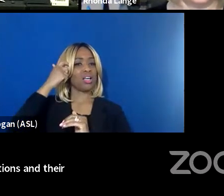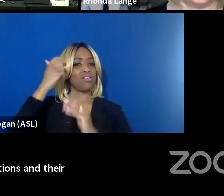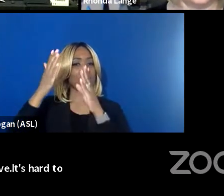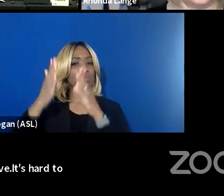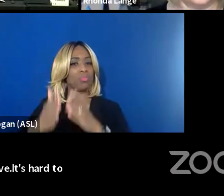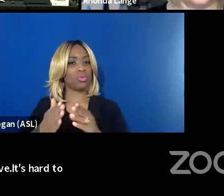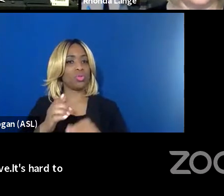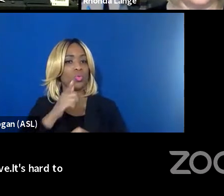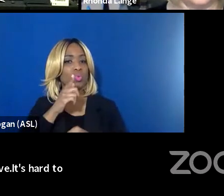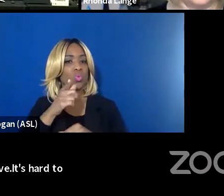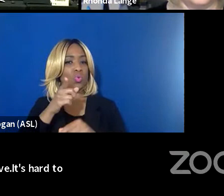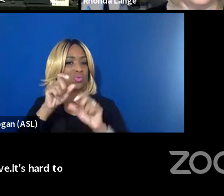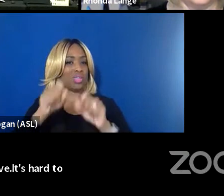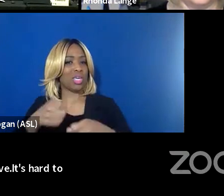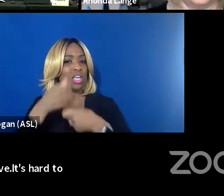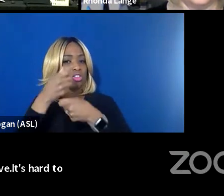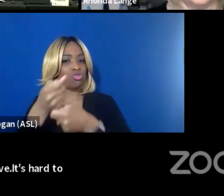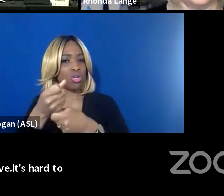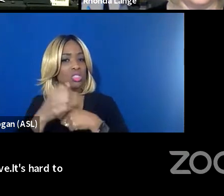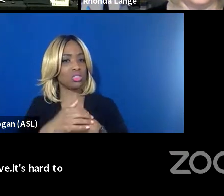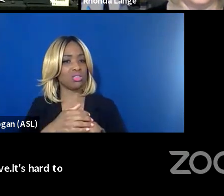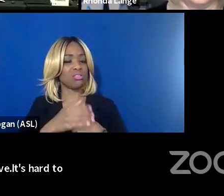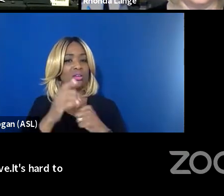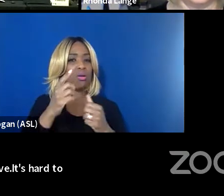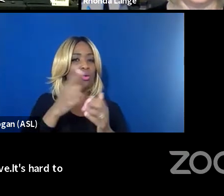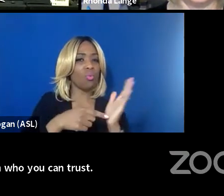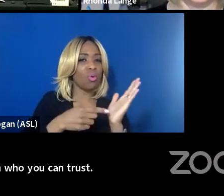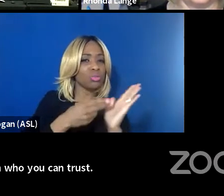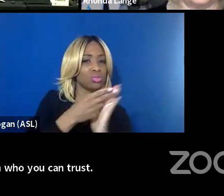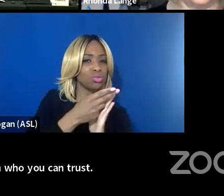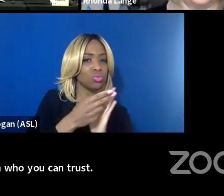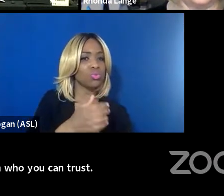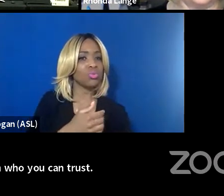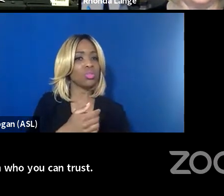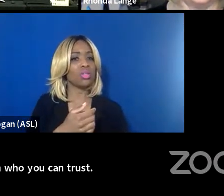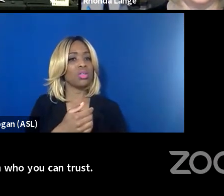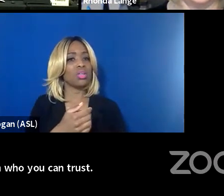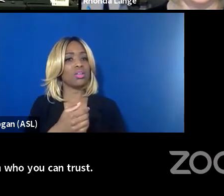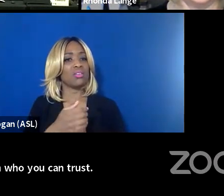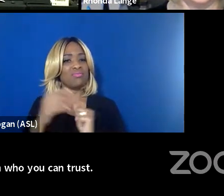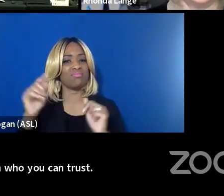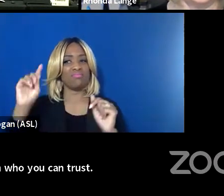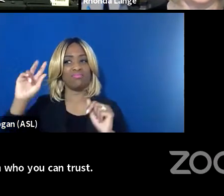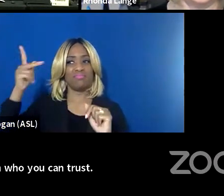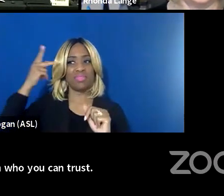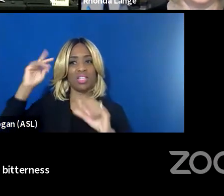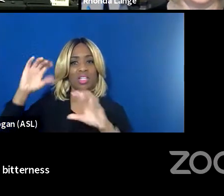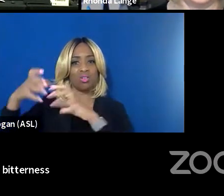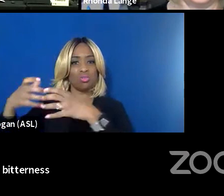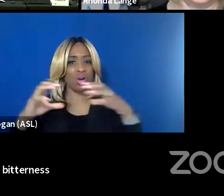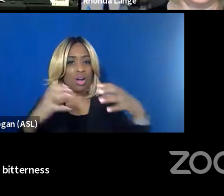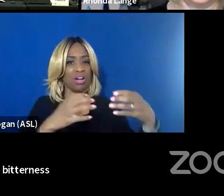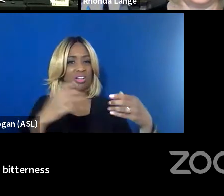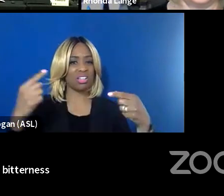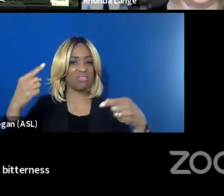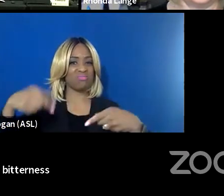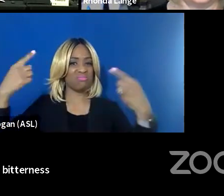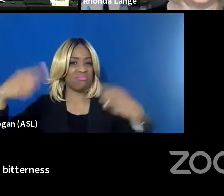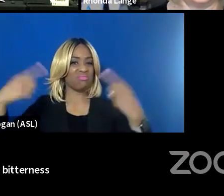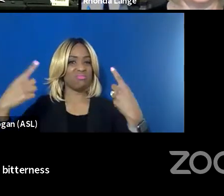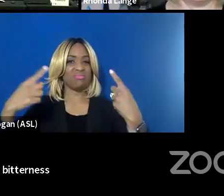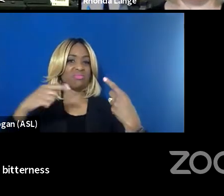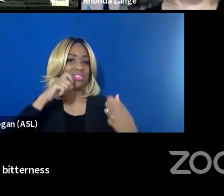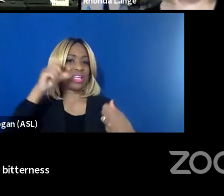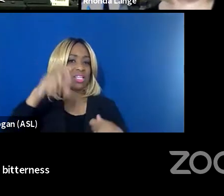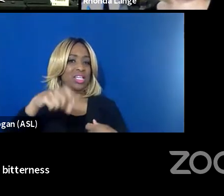you can trust. What is truthful? The bitterness between parties is uncalled for and drags down